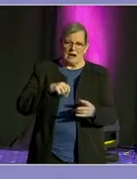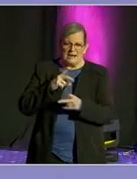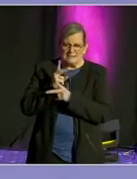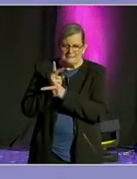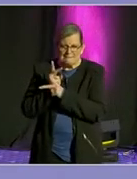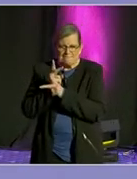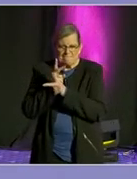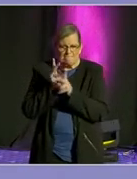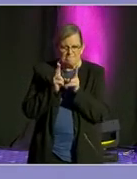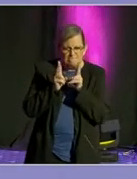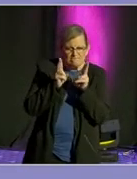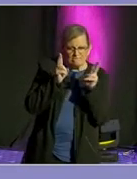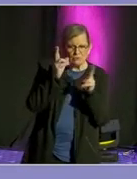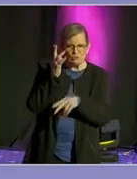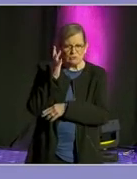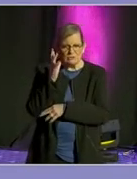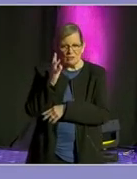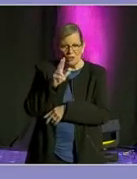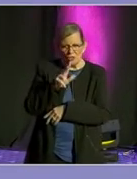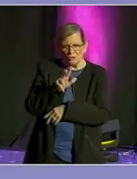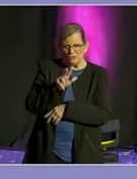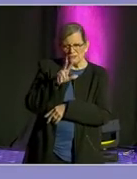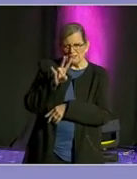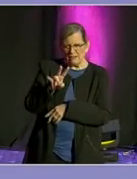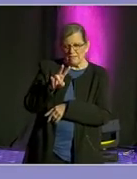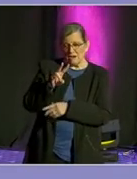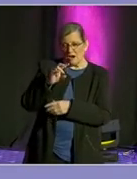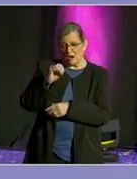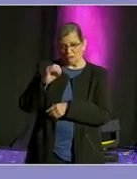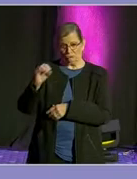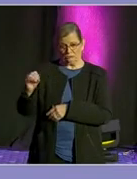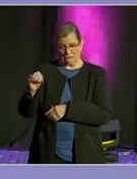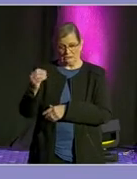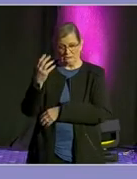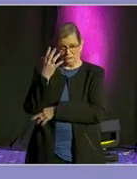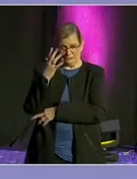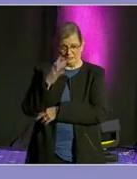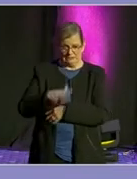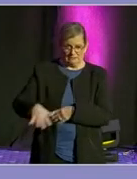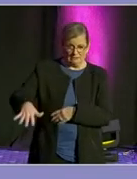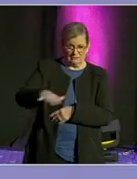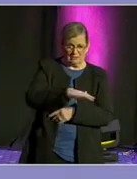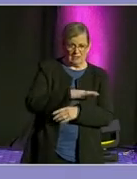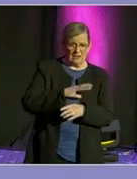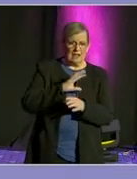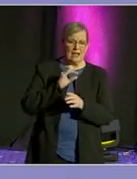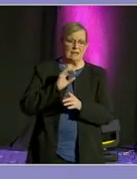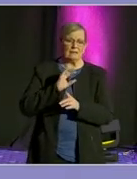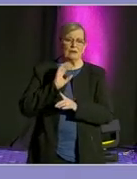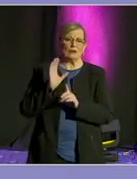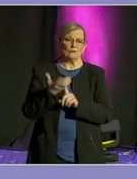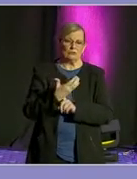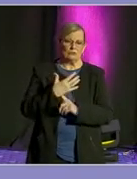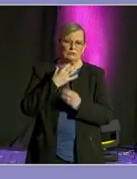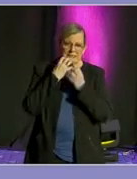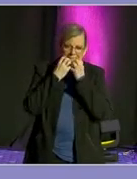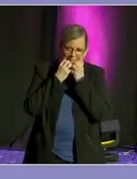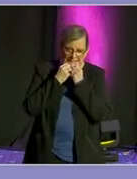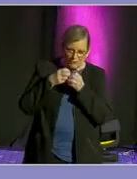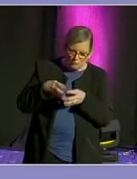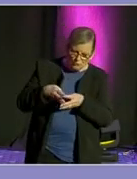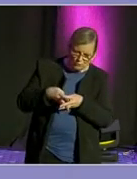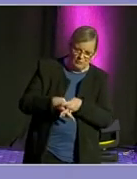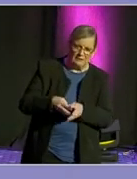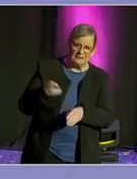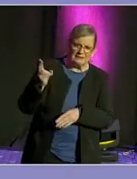trees, which are both natural and cultural treasures of our city and our nation, rooted in history and